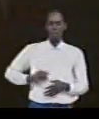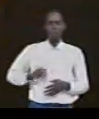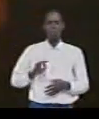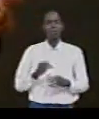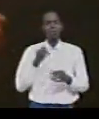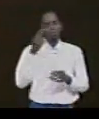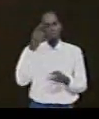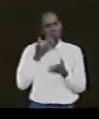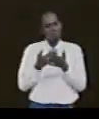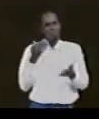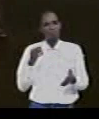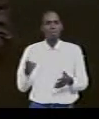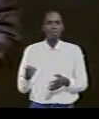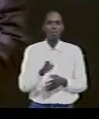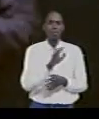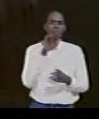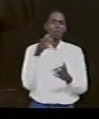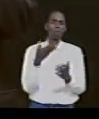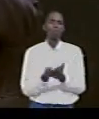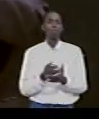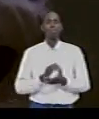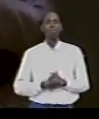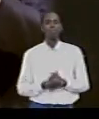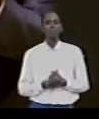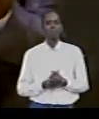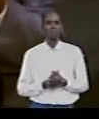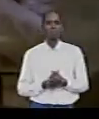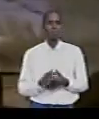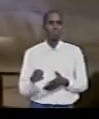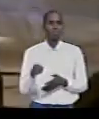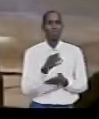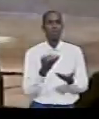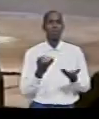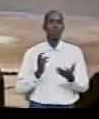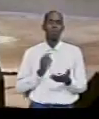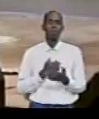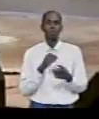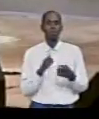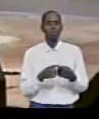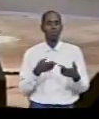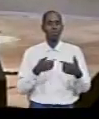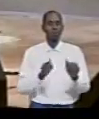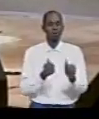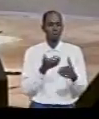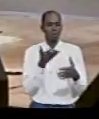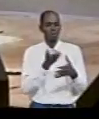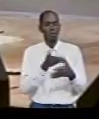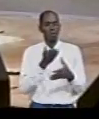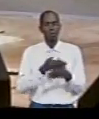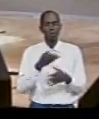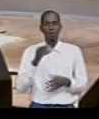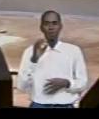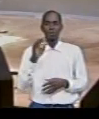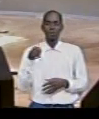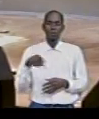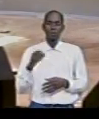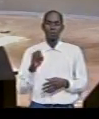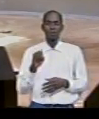them all. They want us to follow psychology. Psychology